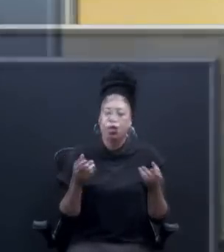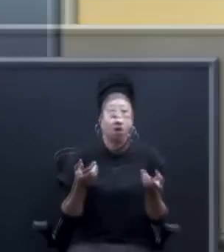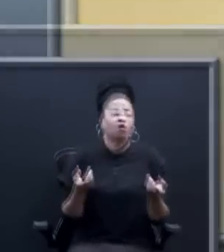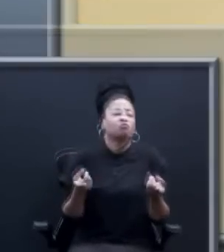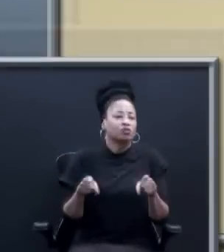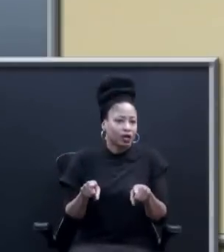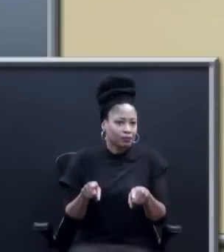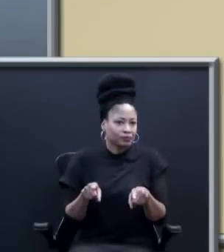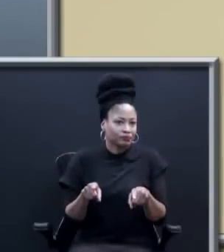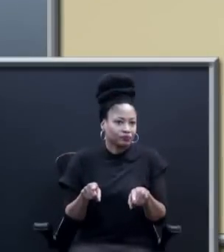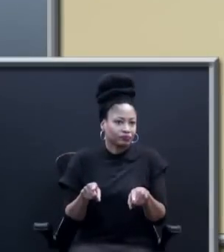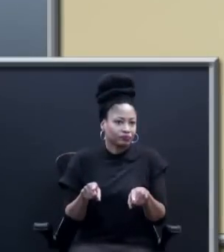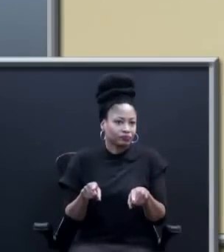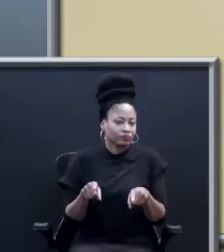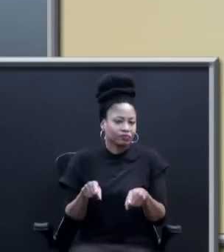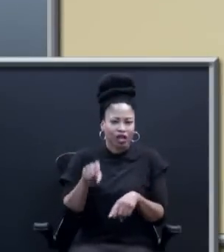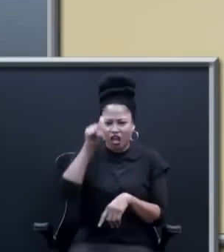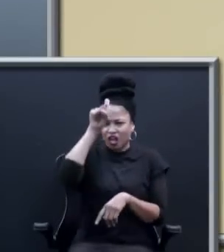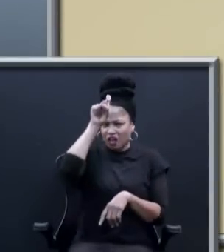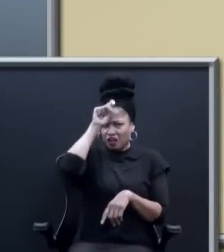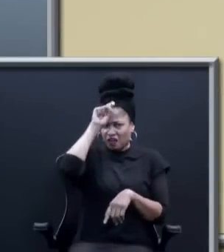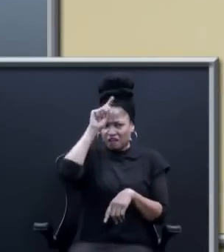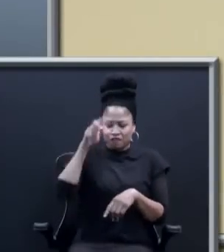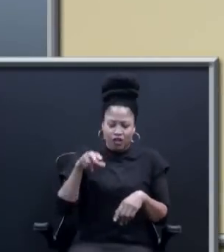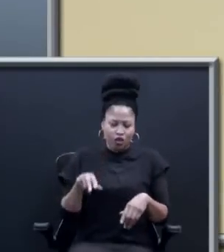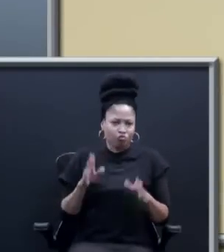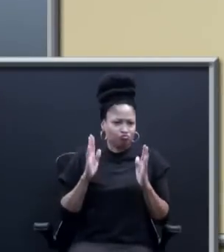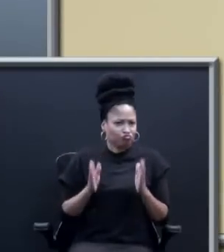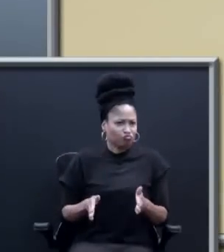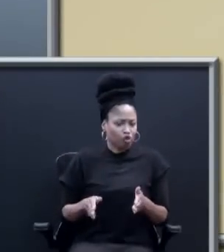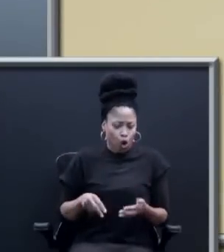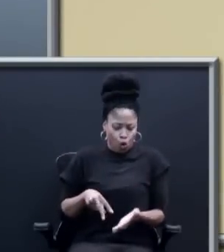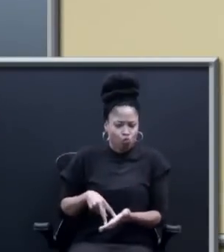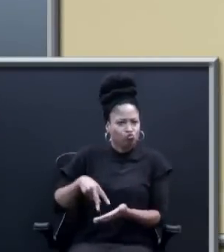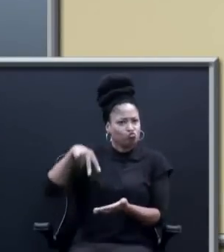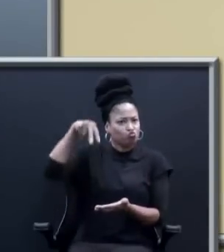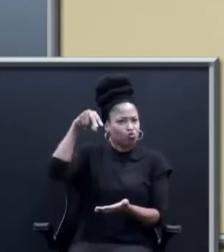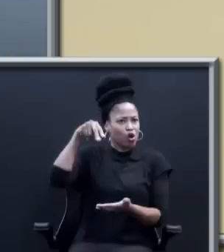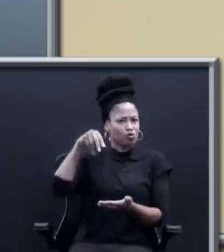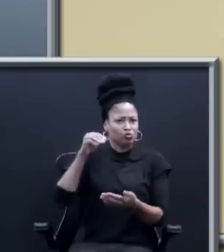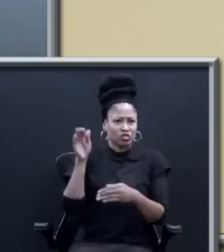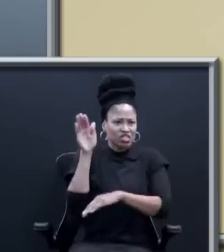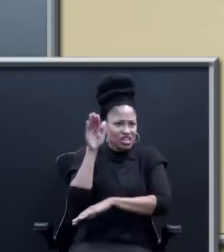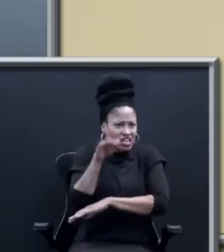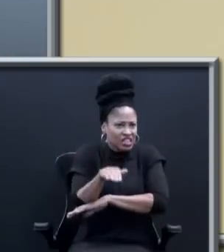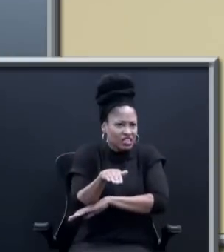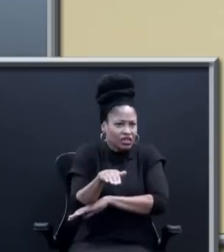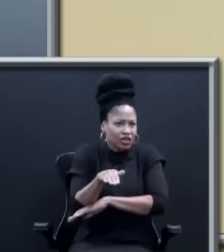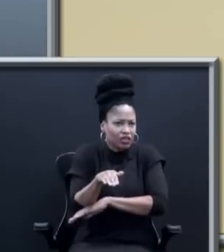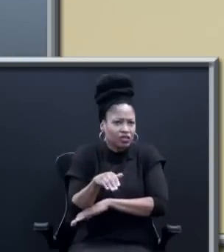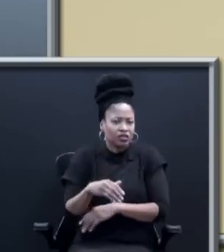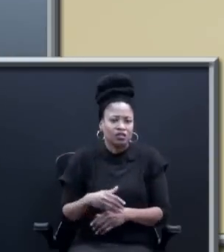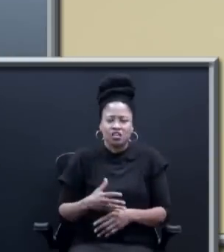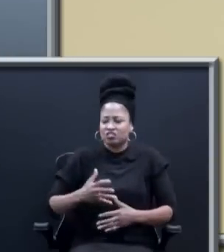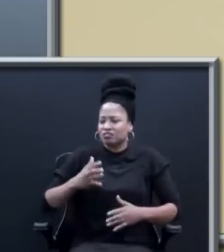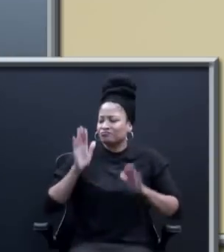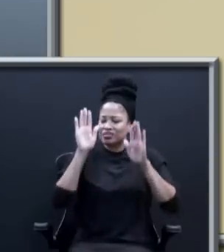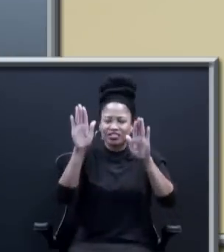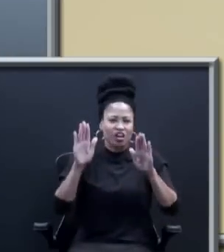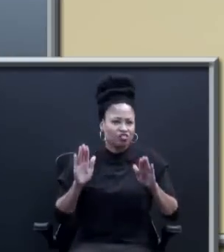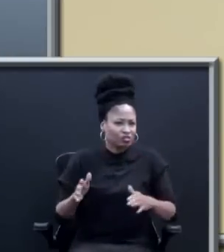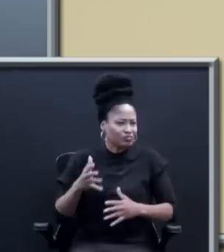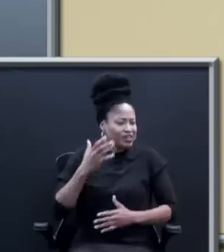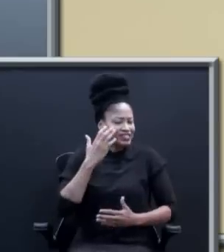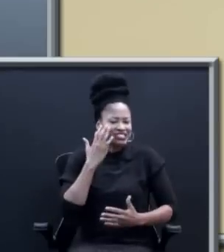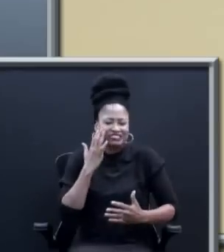And Pharaoh rose up in the night, he and all his servants and all the Egyptians, and there was a great cry in Egypt, for there was not a